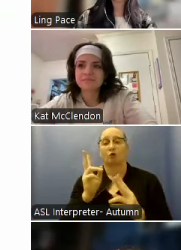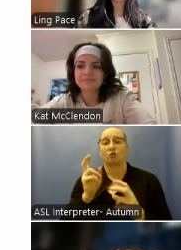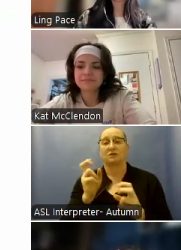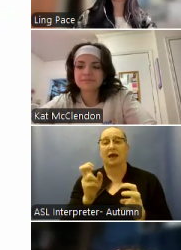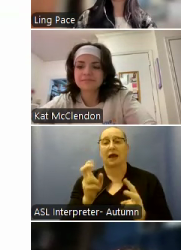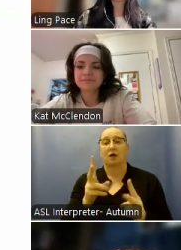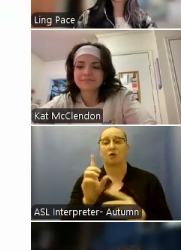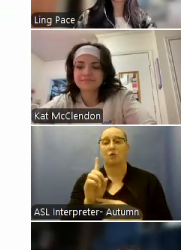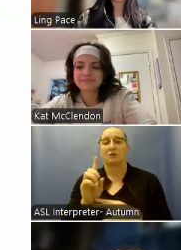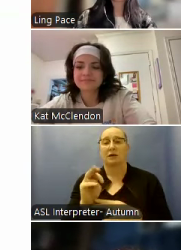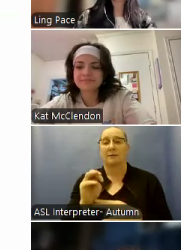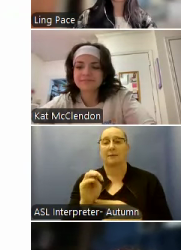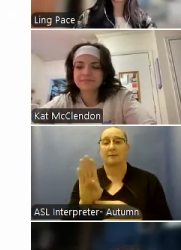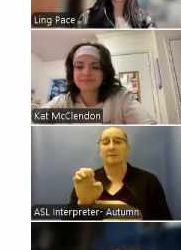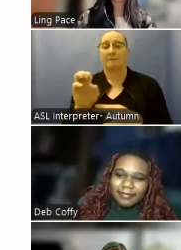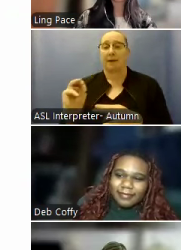DVAM